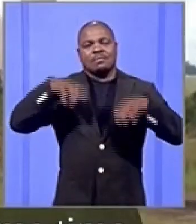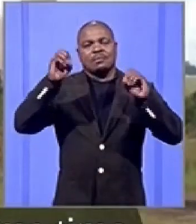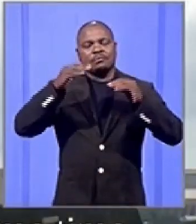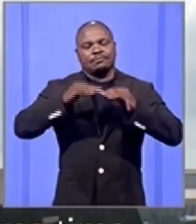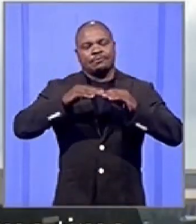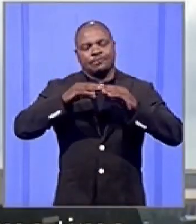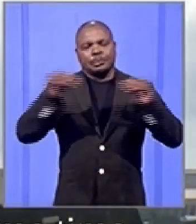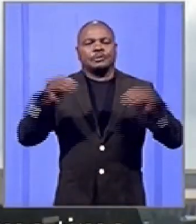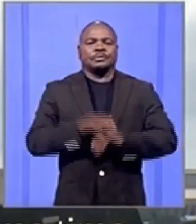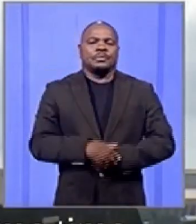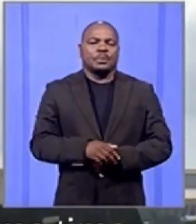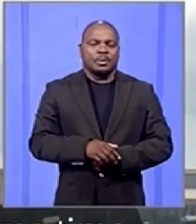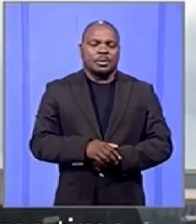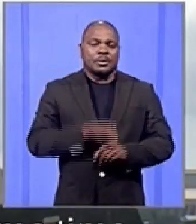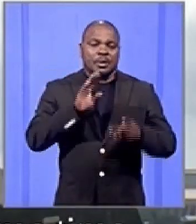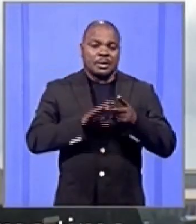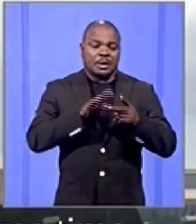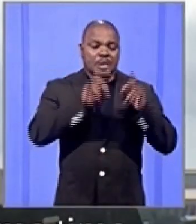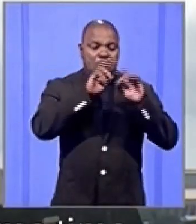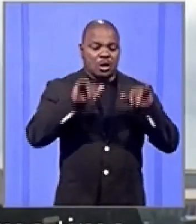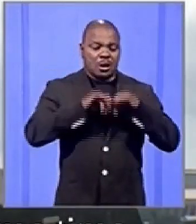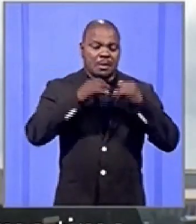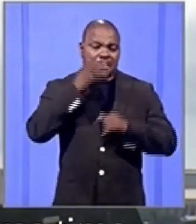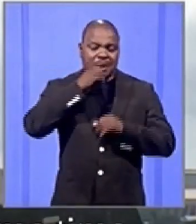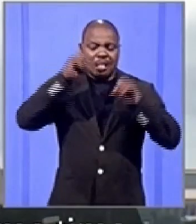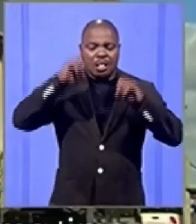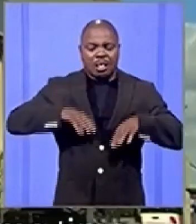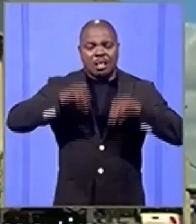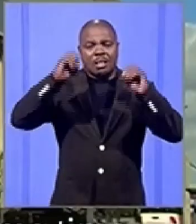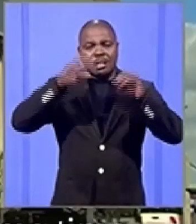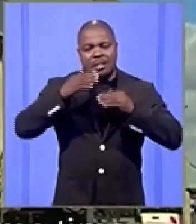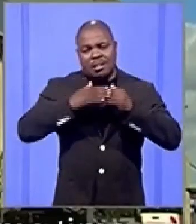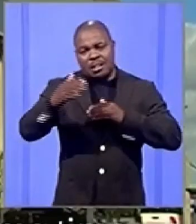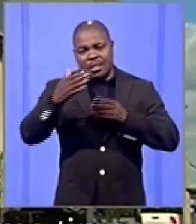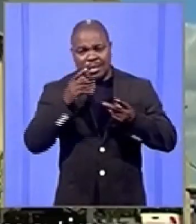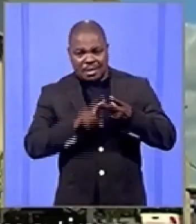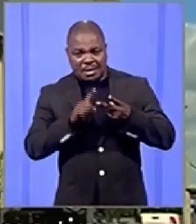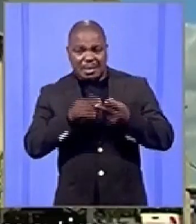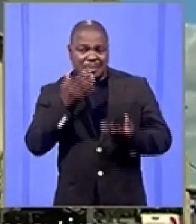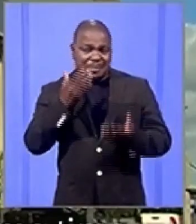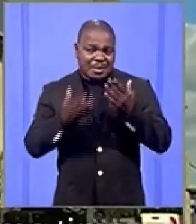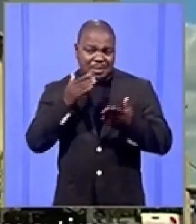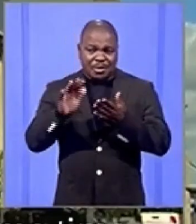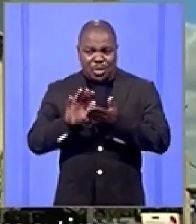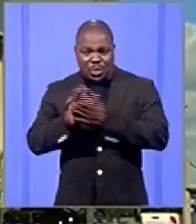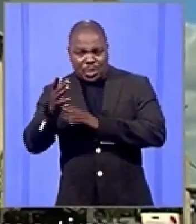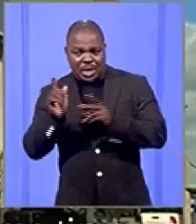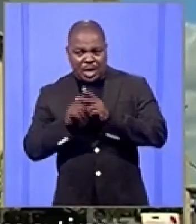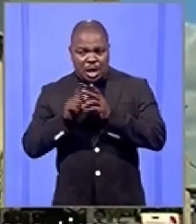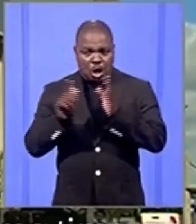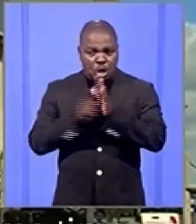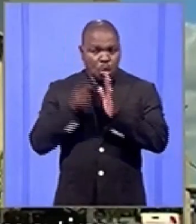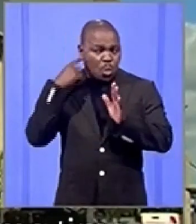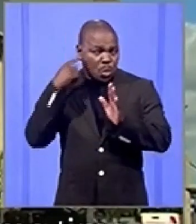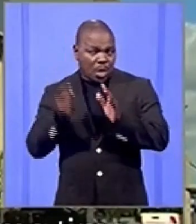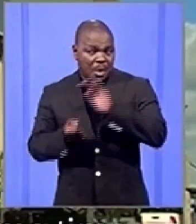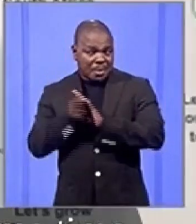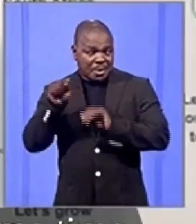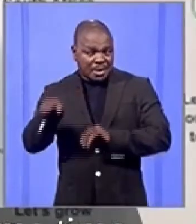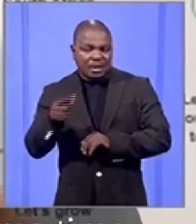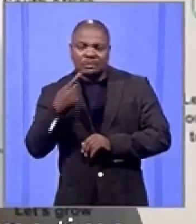thoko ditletlebo tsa hore mehato ya timatima e ntseng e eketseha e ka amahangwa le diketso tsa tshenyo le tsa ditlolo tsa molao tse etsahalang ho